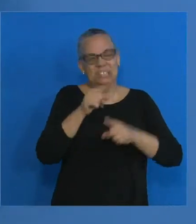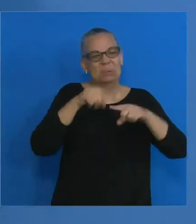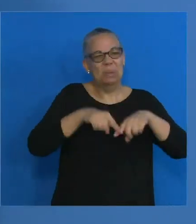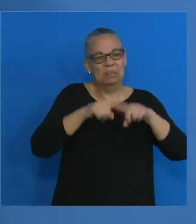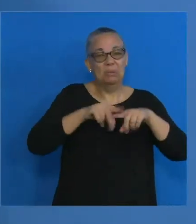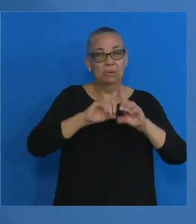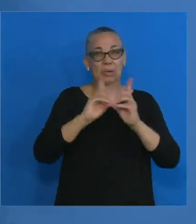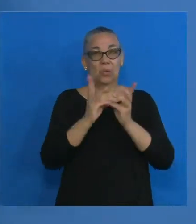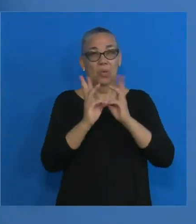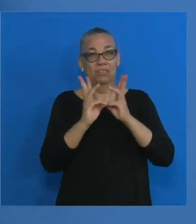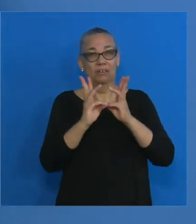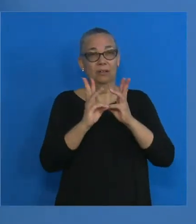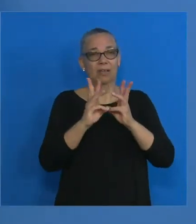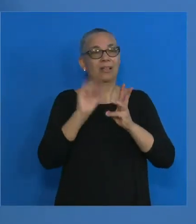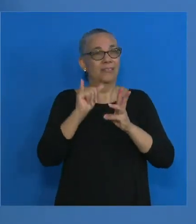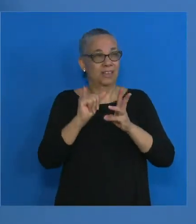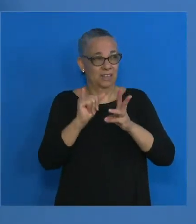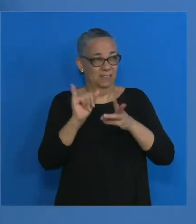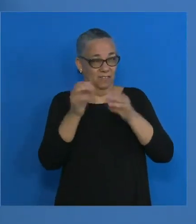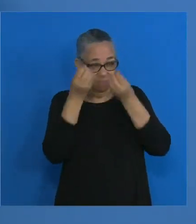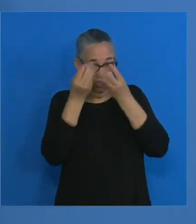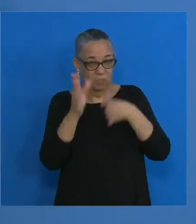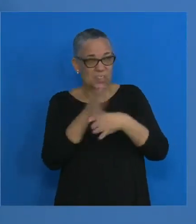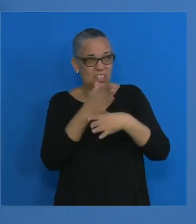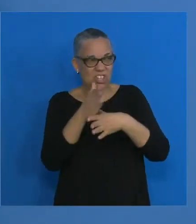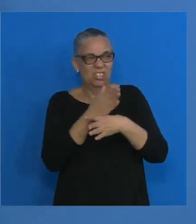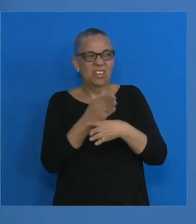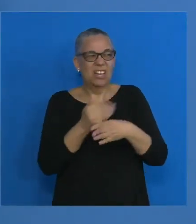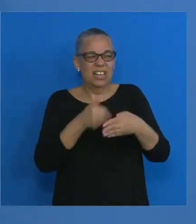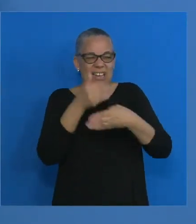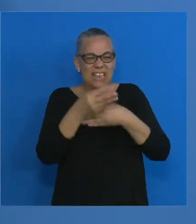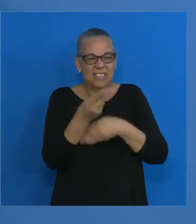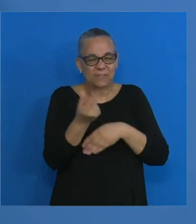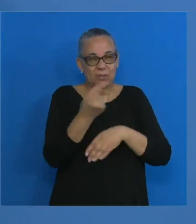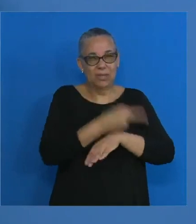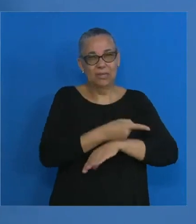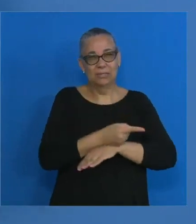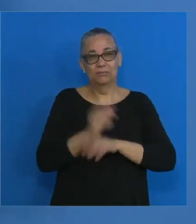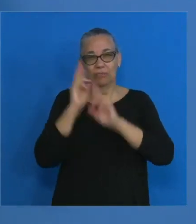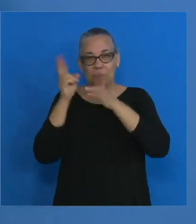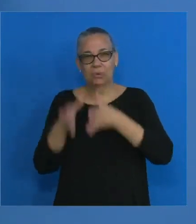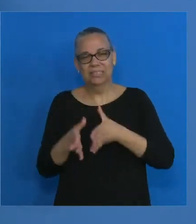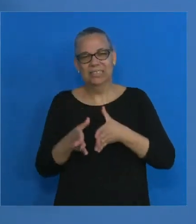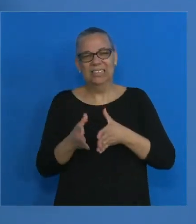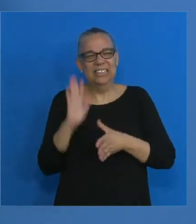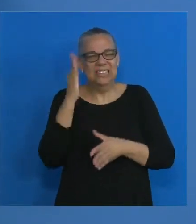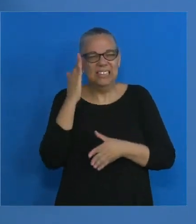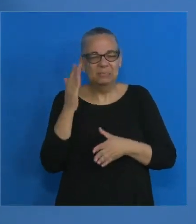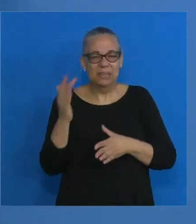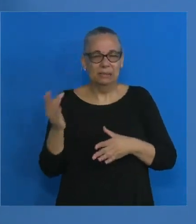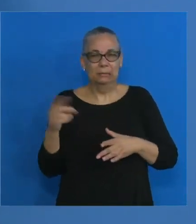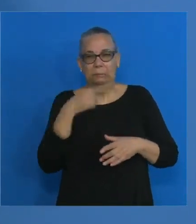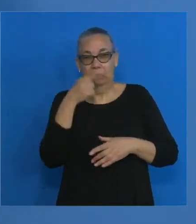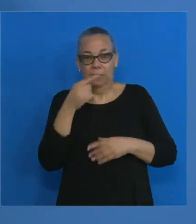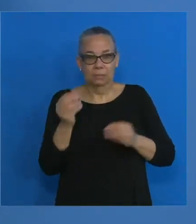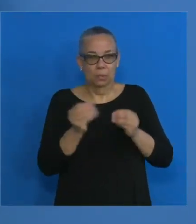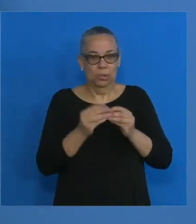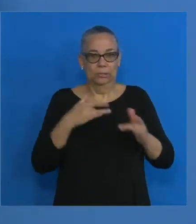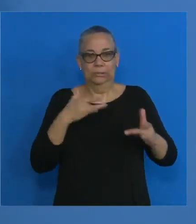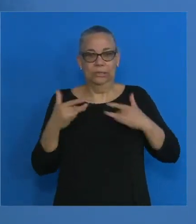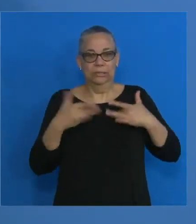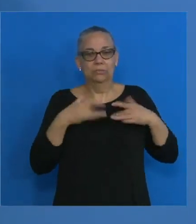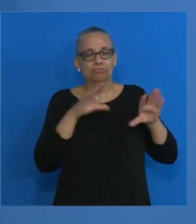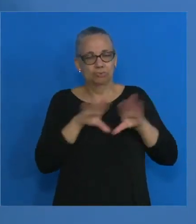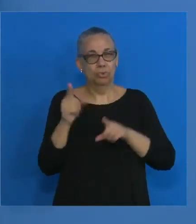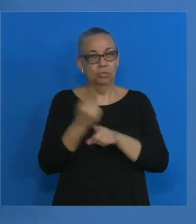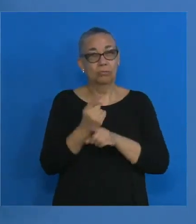that information will be revealed in the next couple of days. Thank you. It seems like the public's more concerned and they're doing the right thing. Absolutely, and we're encouraging people